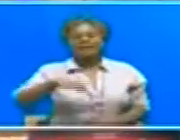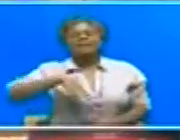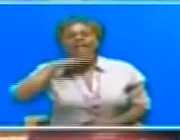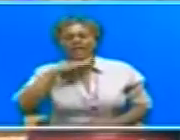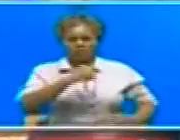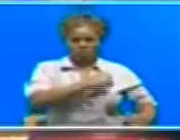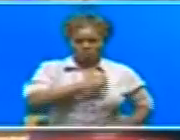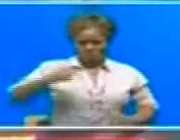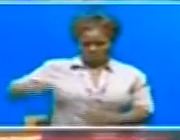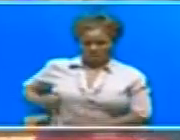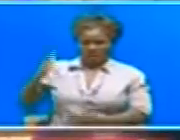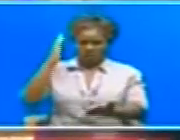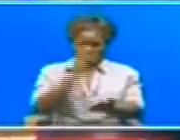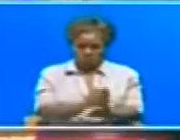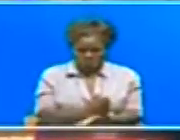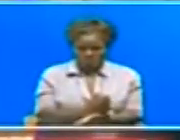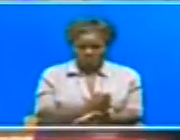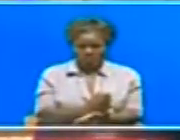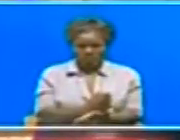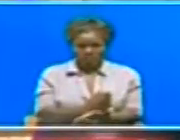soldier, dying with that key.